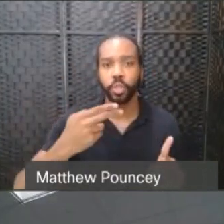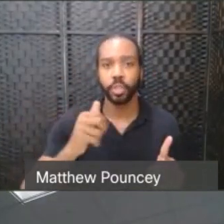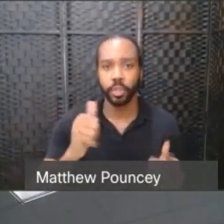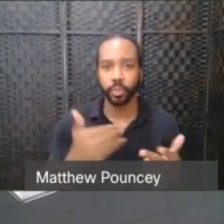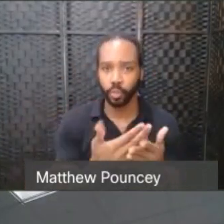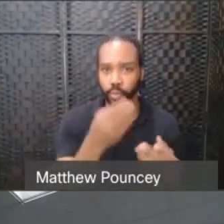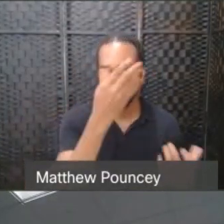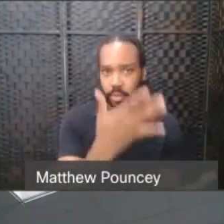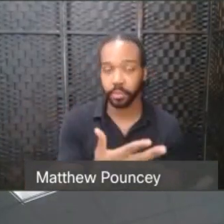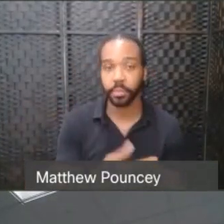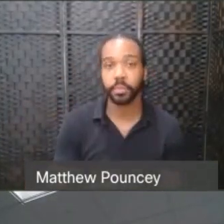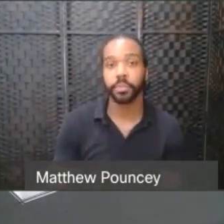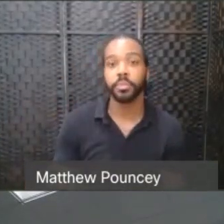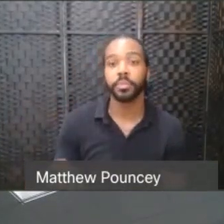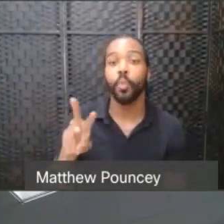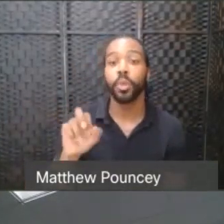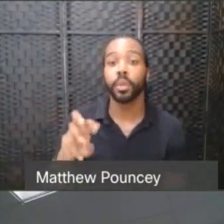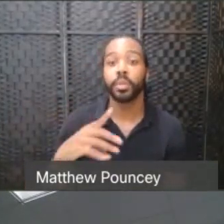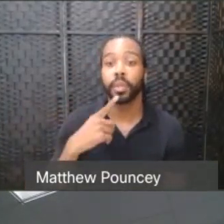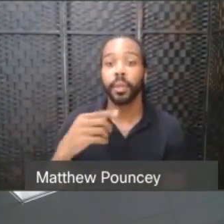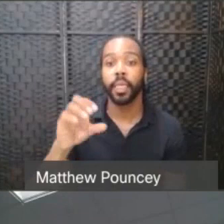is OSHA,